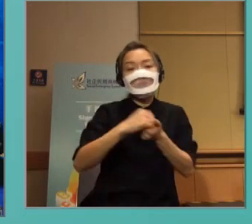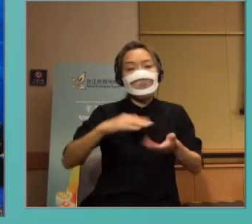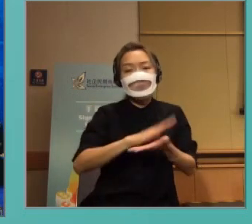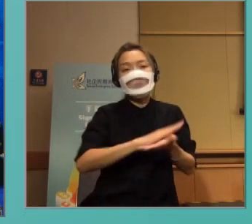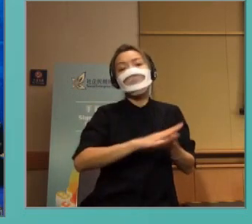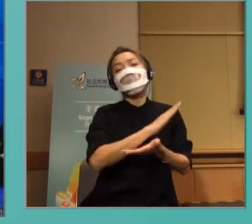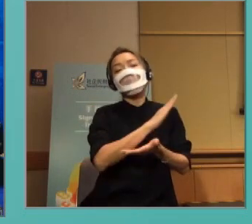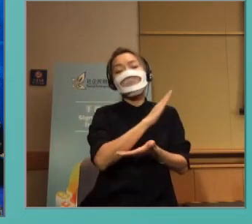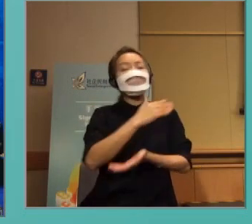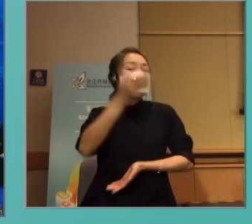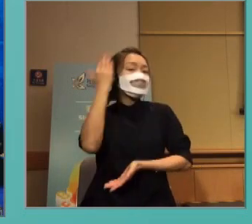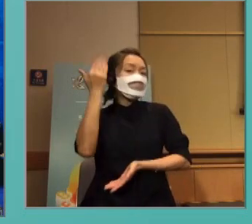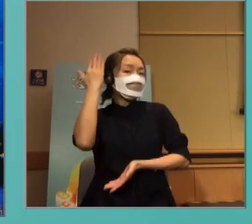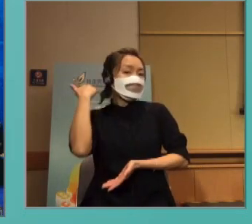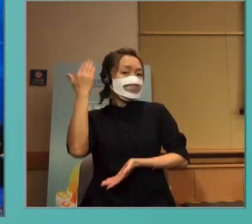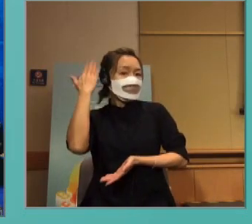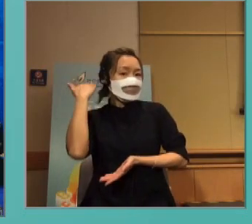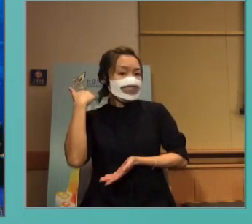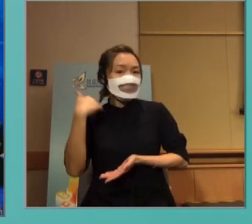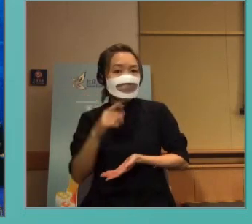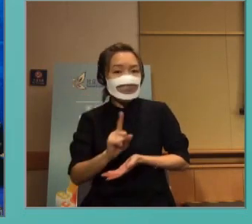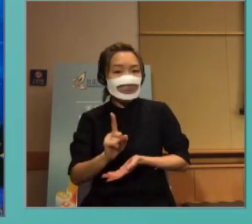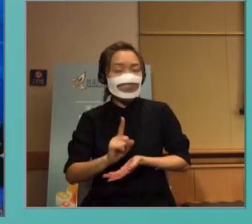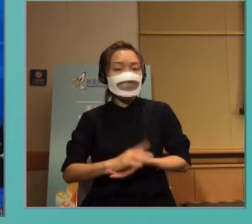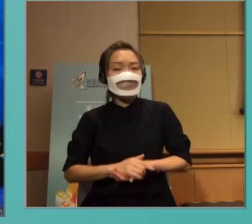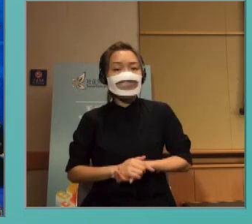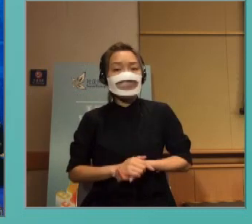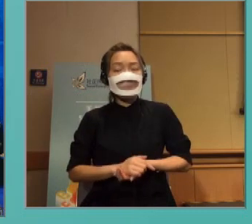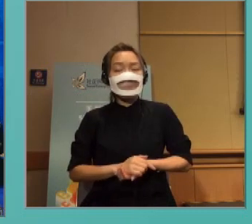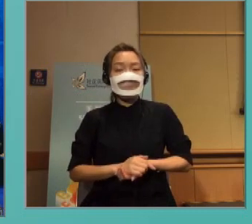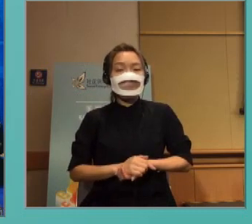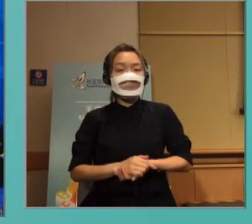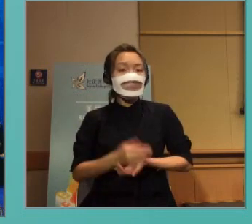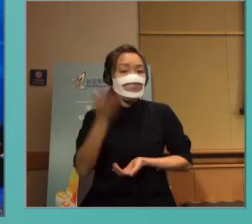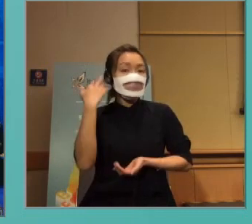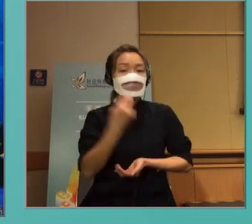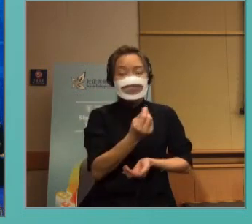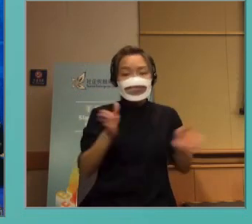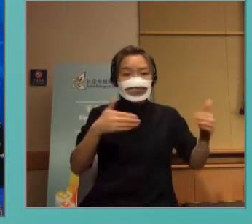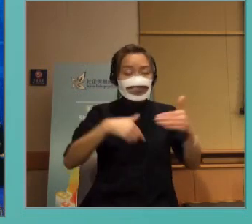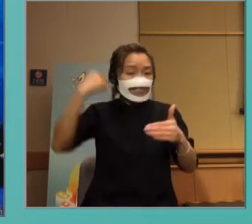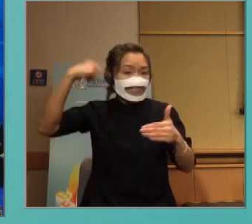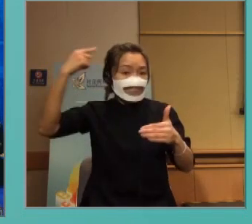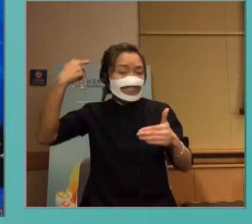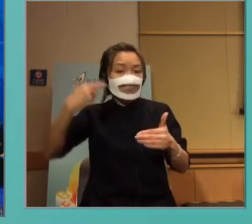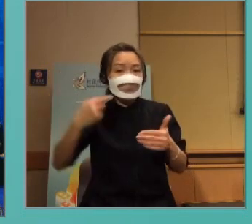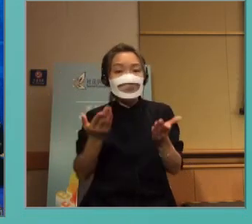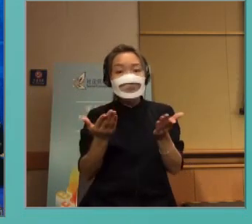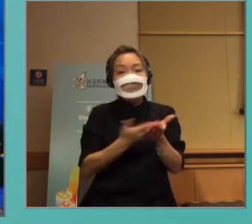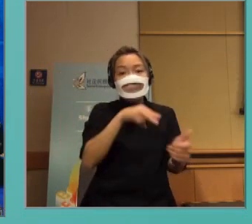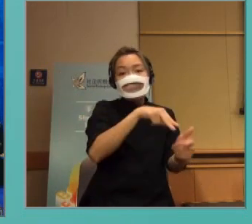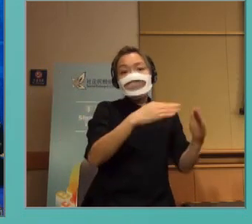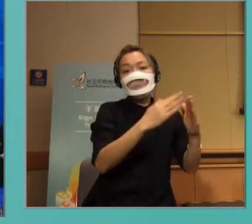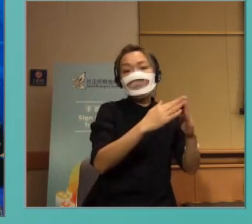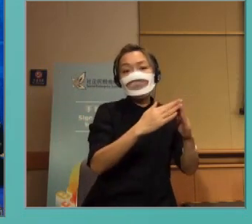in the Sandbox. I'm talking about the SFC Sandbox, of course. We actually advised all of the exchanges during that time, and we actually